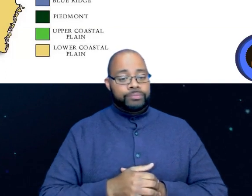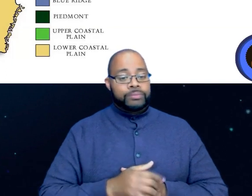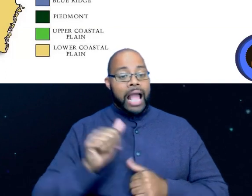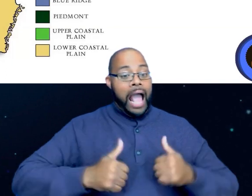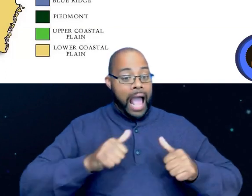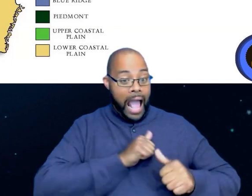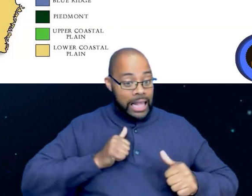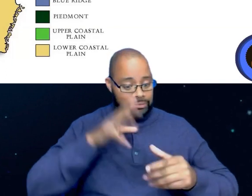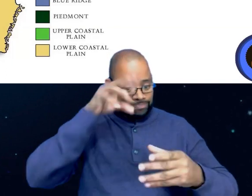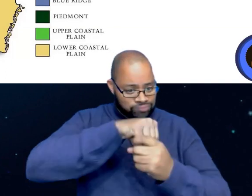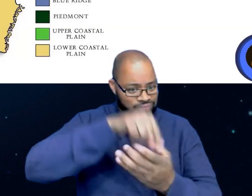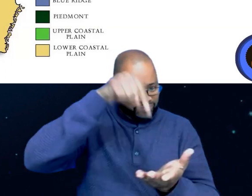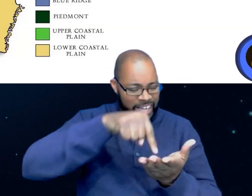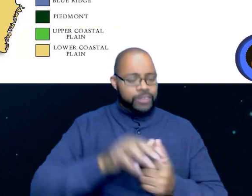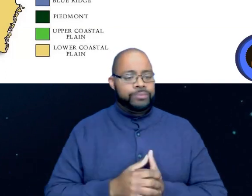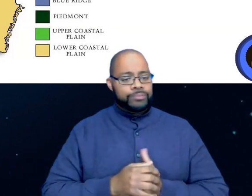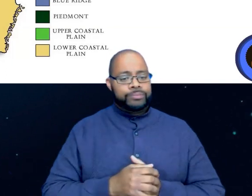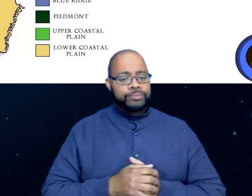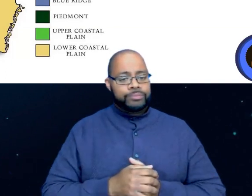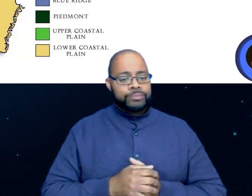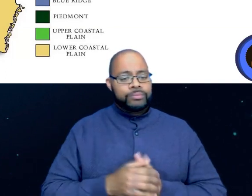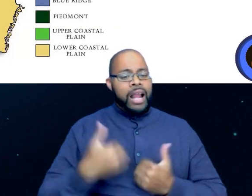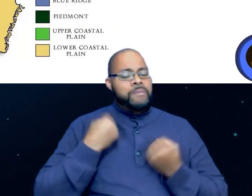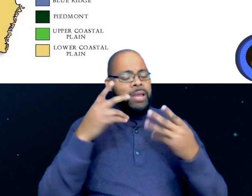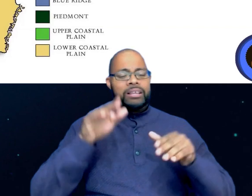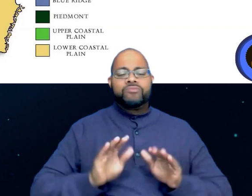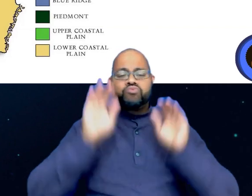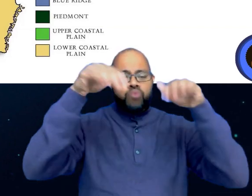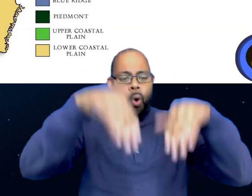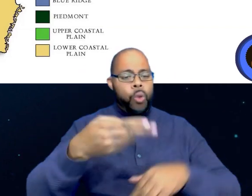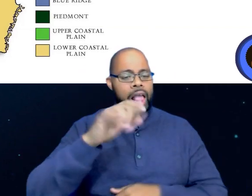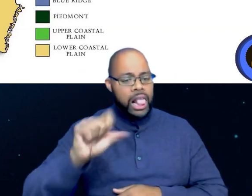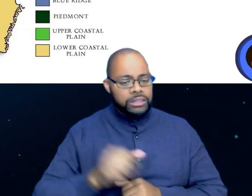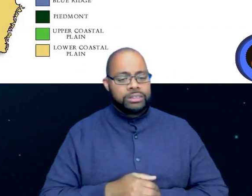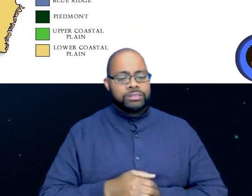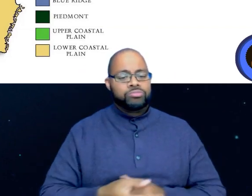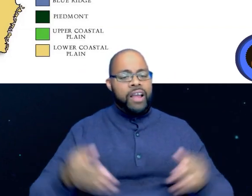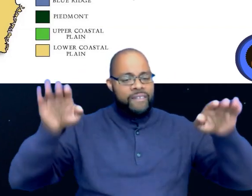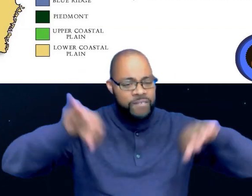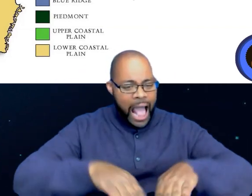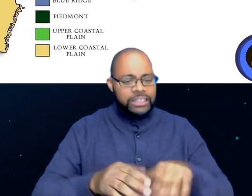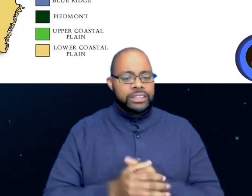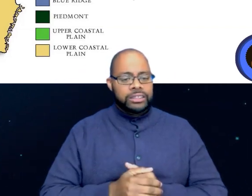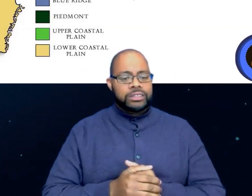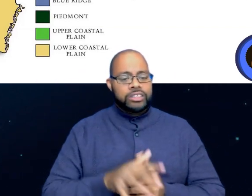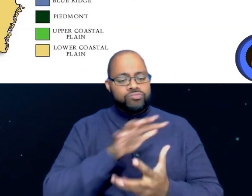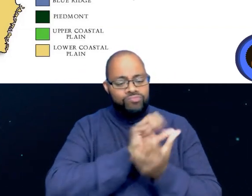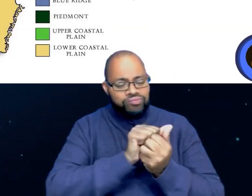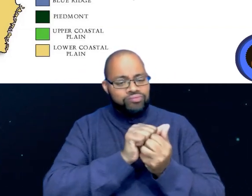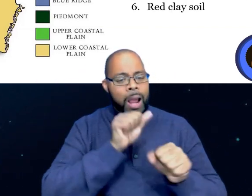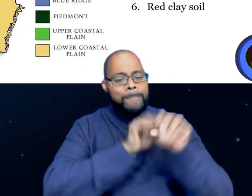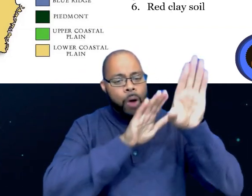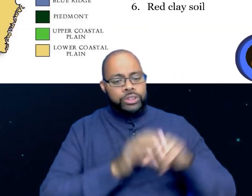of Atlanta, our capital. You'll be able to find rolling hills, shallow valleys, eroded